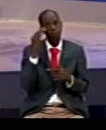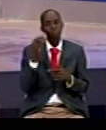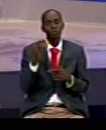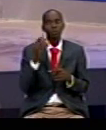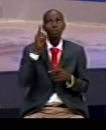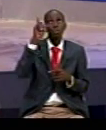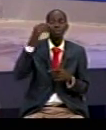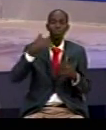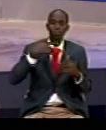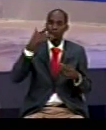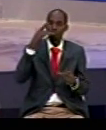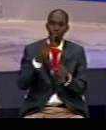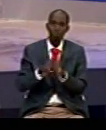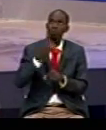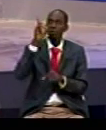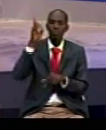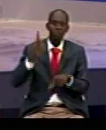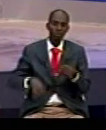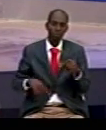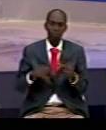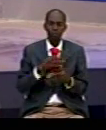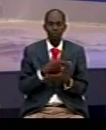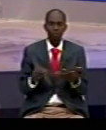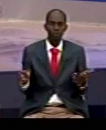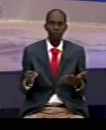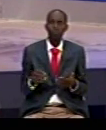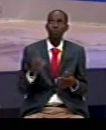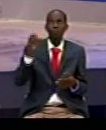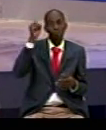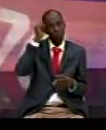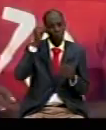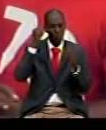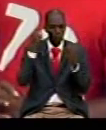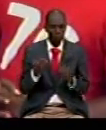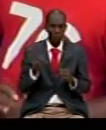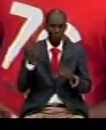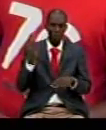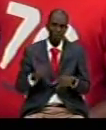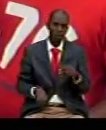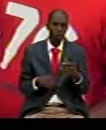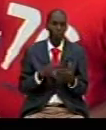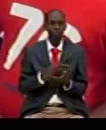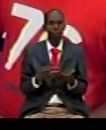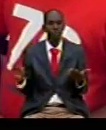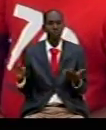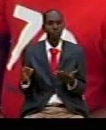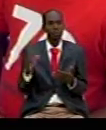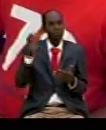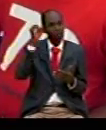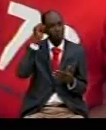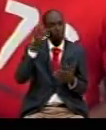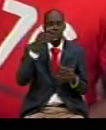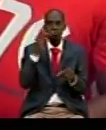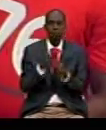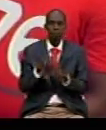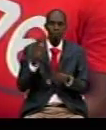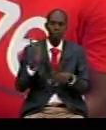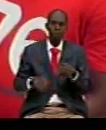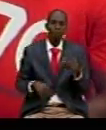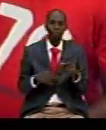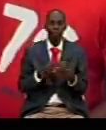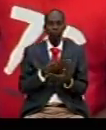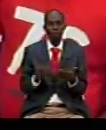promised. He cannot fail. His power cannot fail. His promise cannot